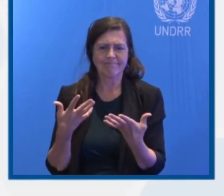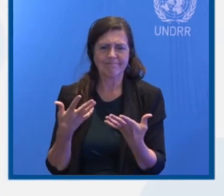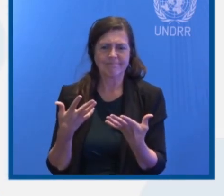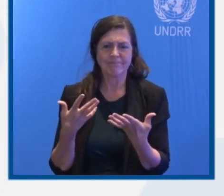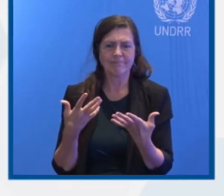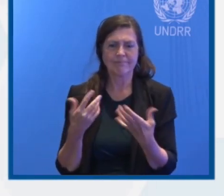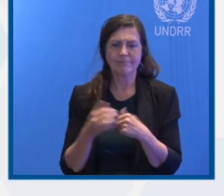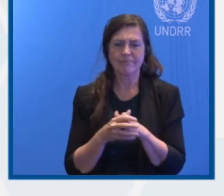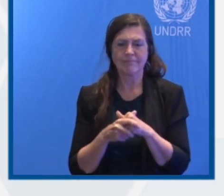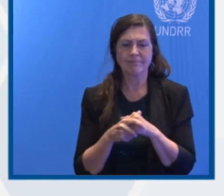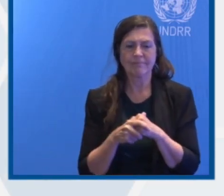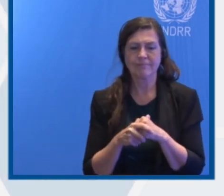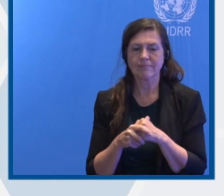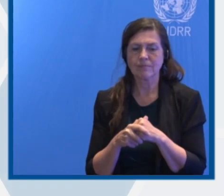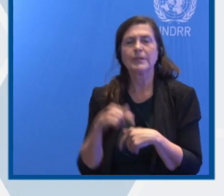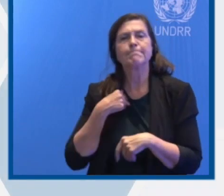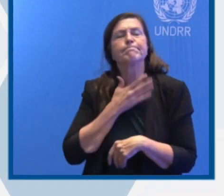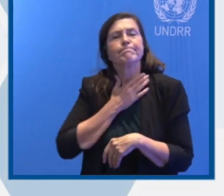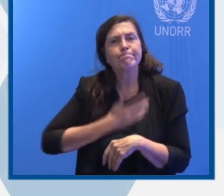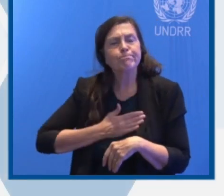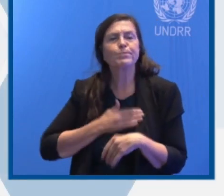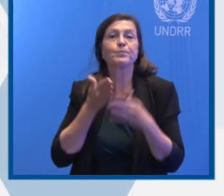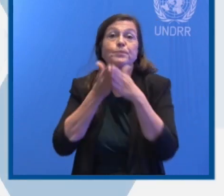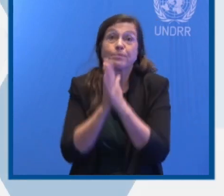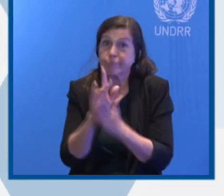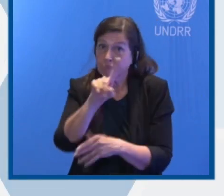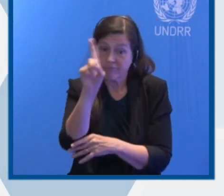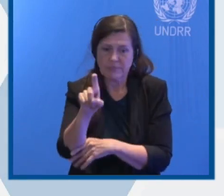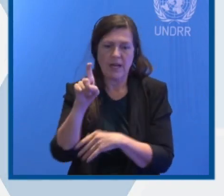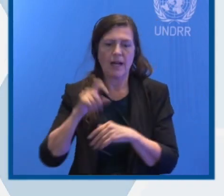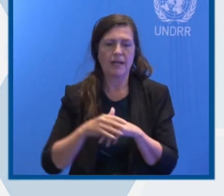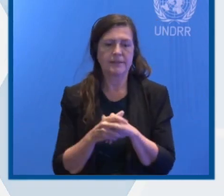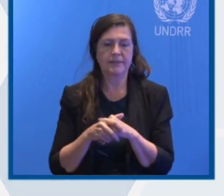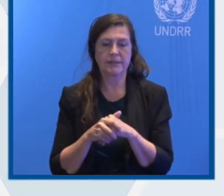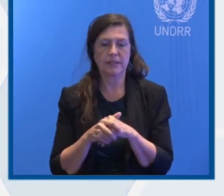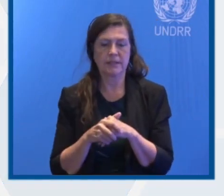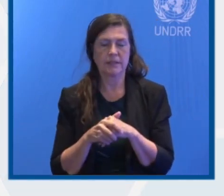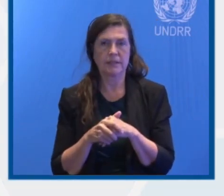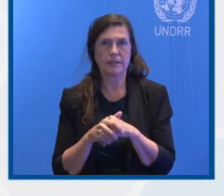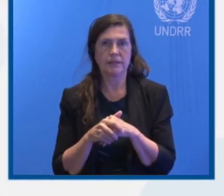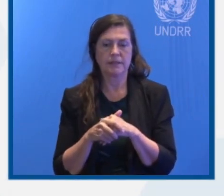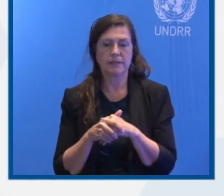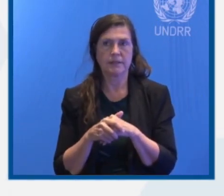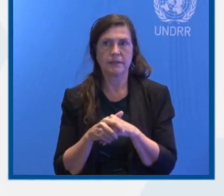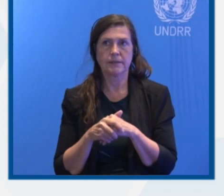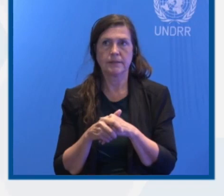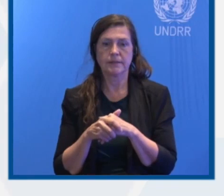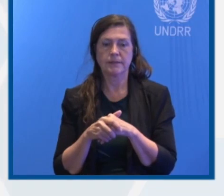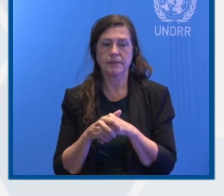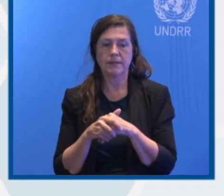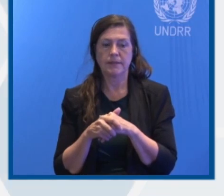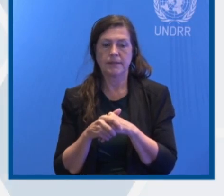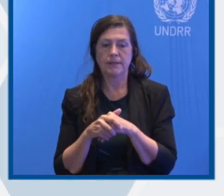to have the application, but the measure for this application. The second one is for